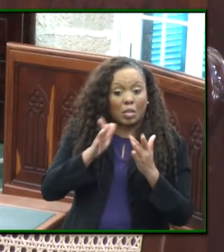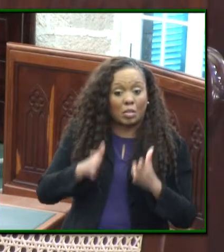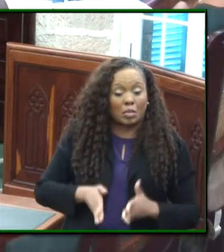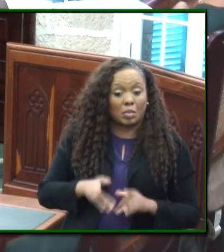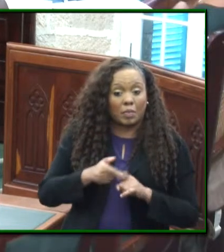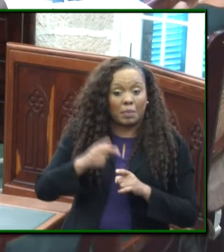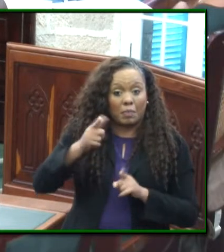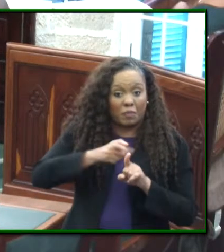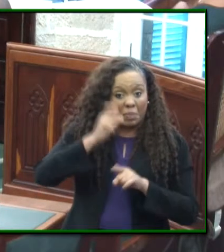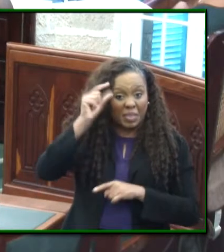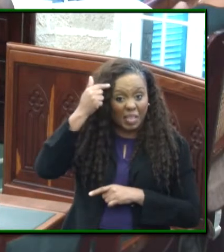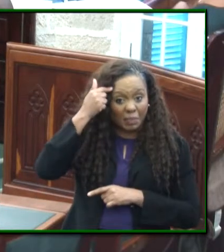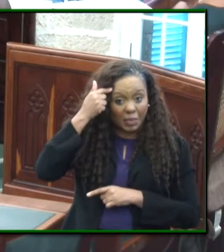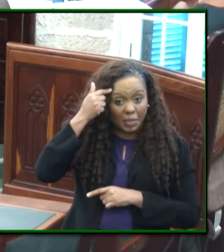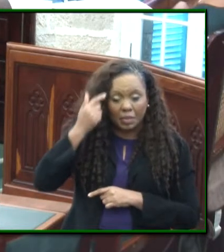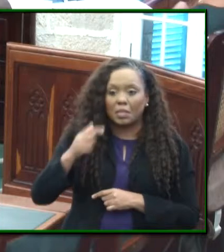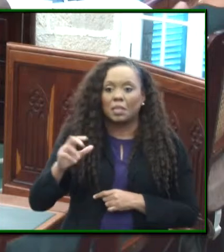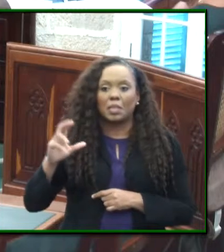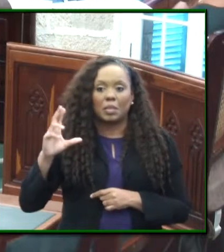No, sir.